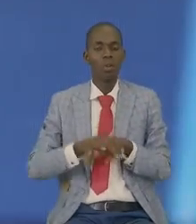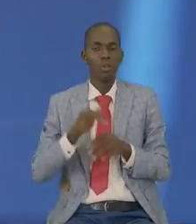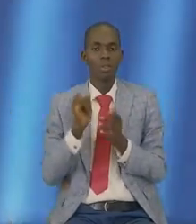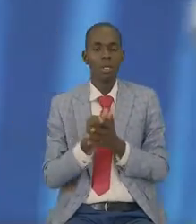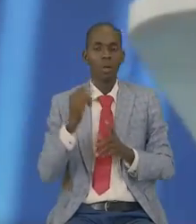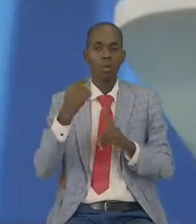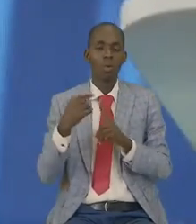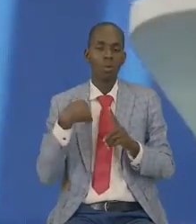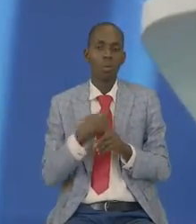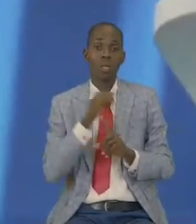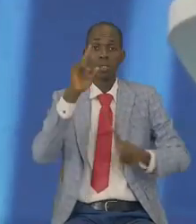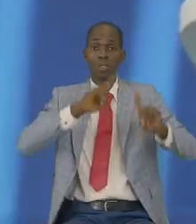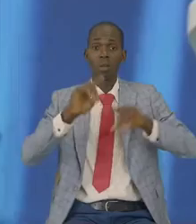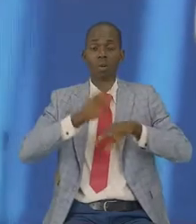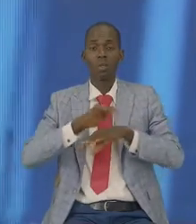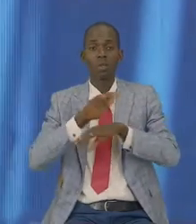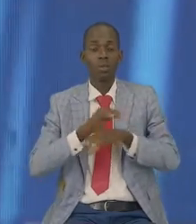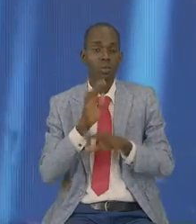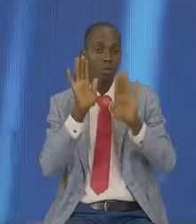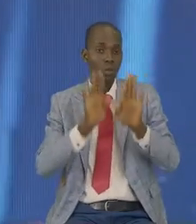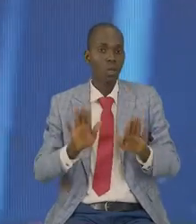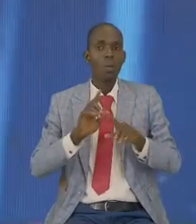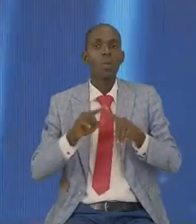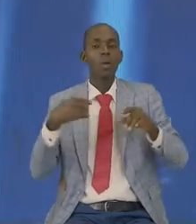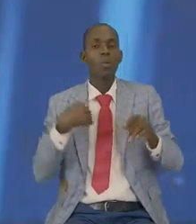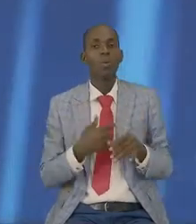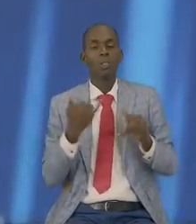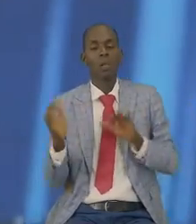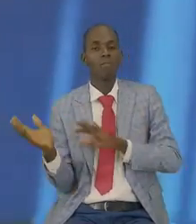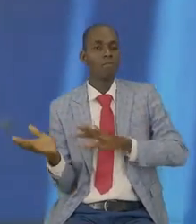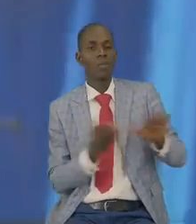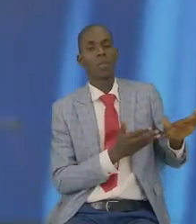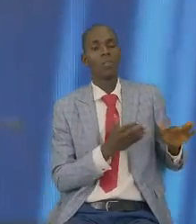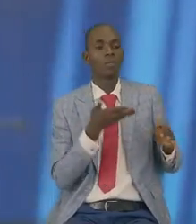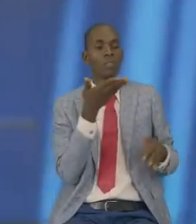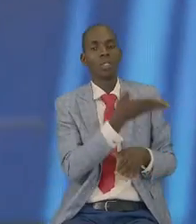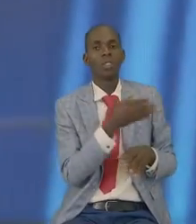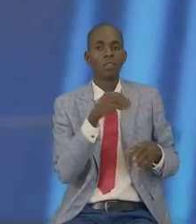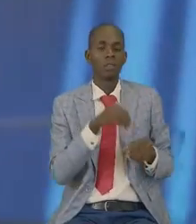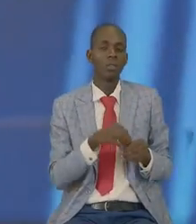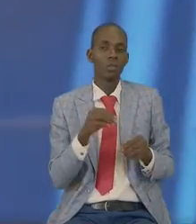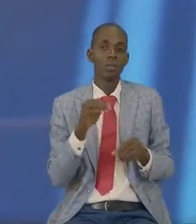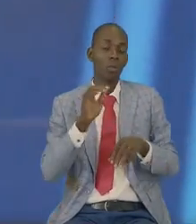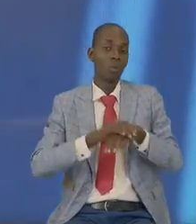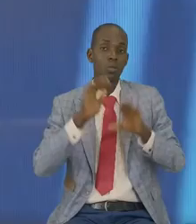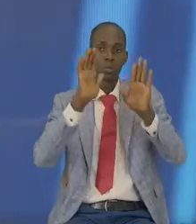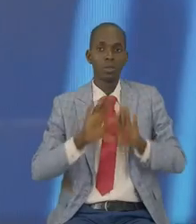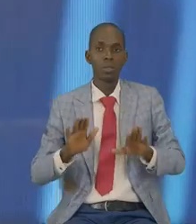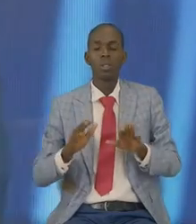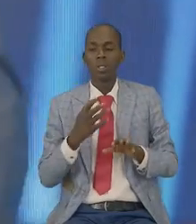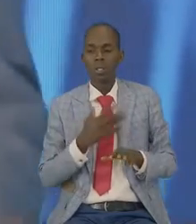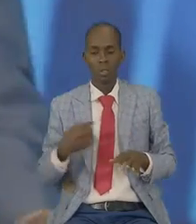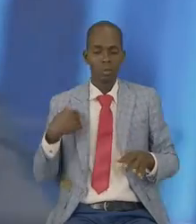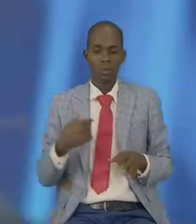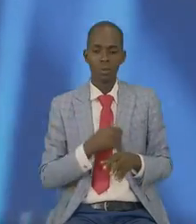we now sit in the premises. Now, this is not church. God is in